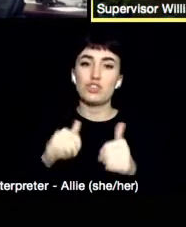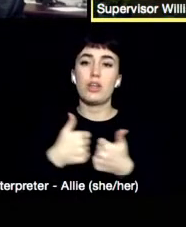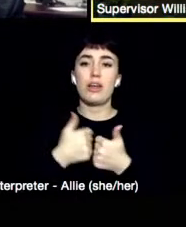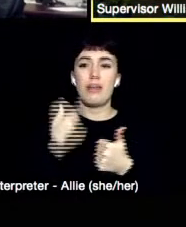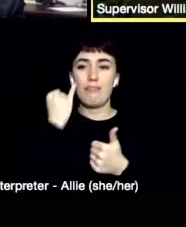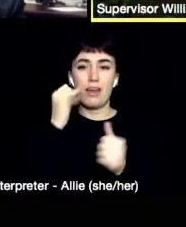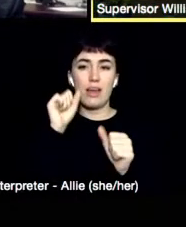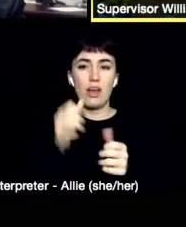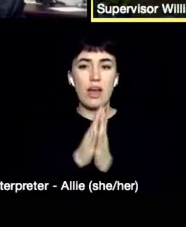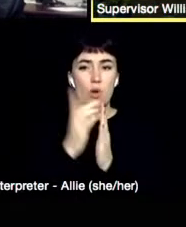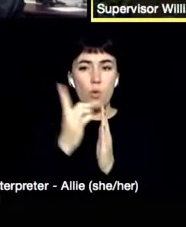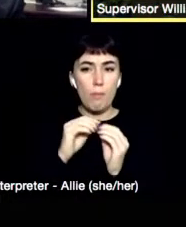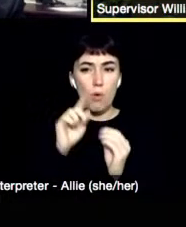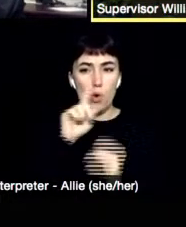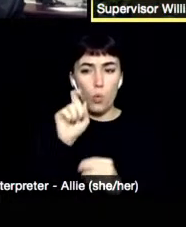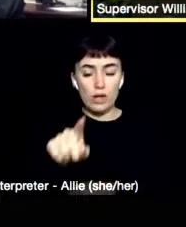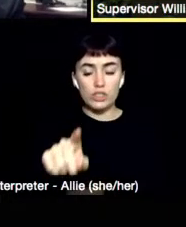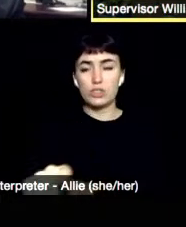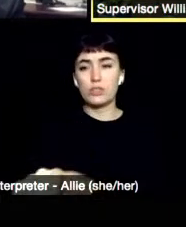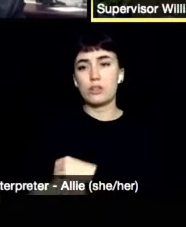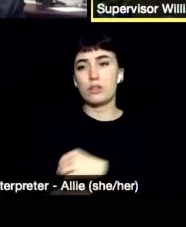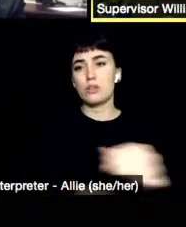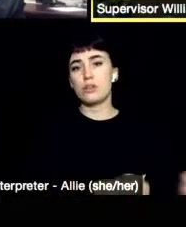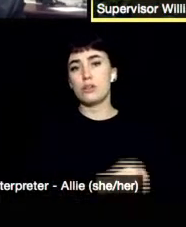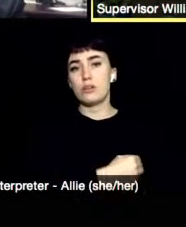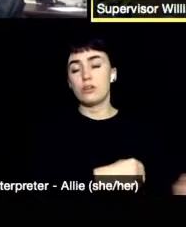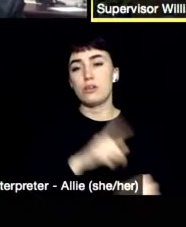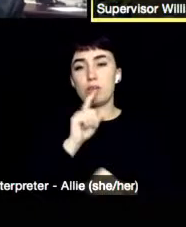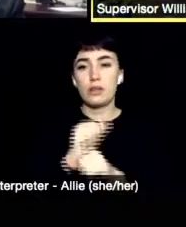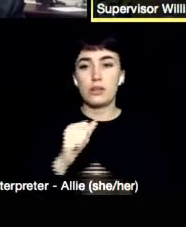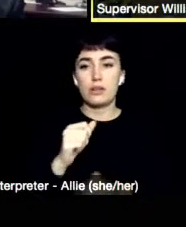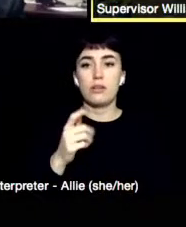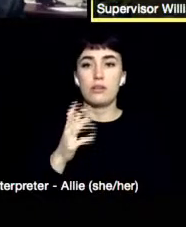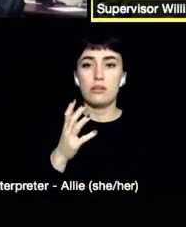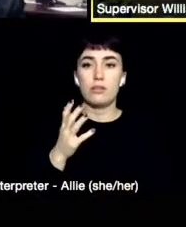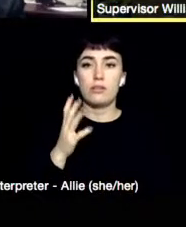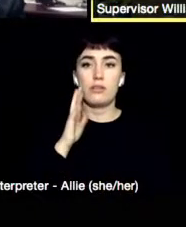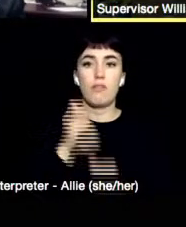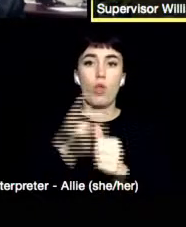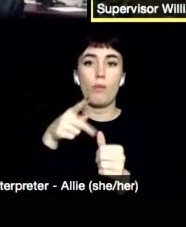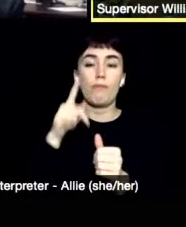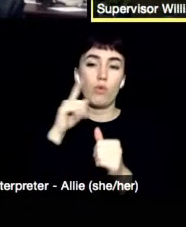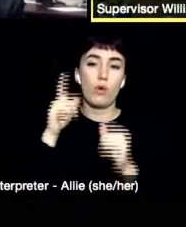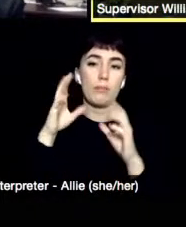just ask one more question, because it's actually a follow-on to a meeting